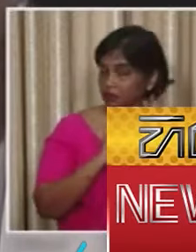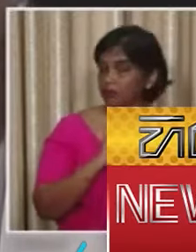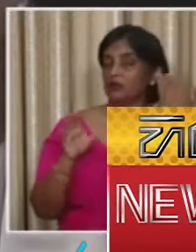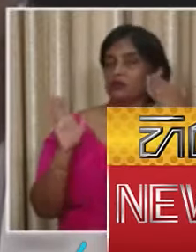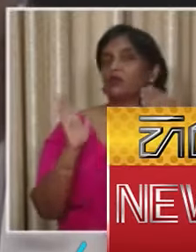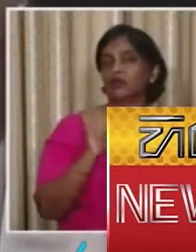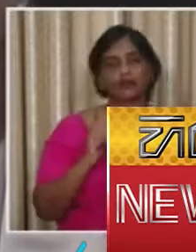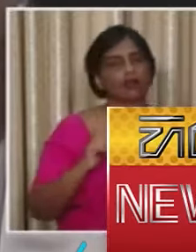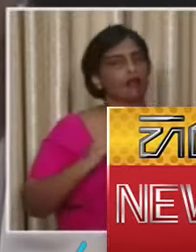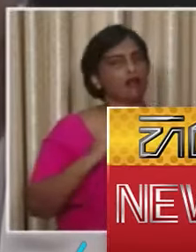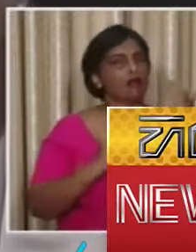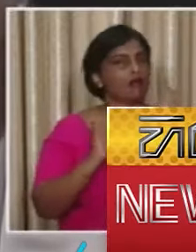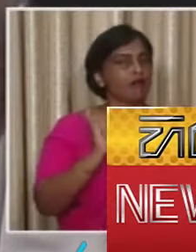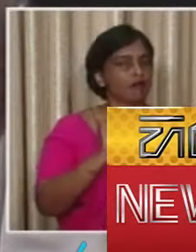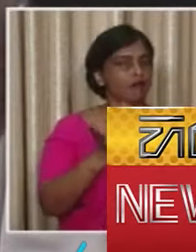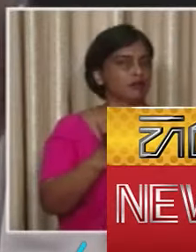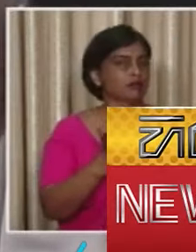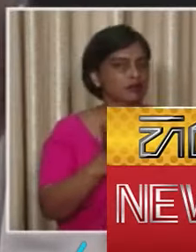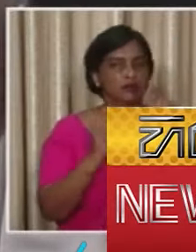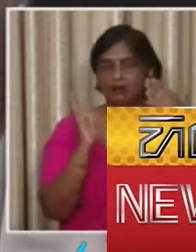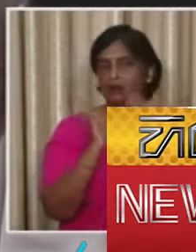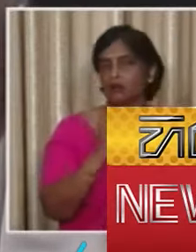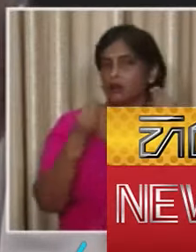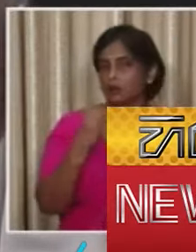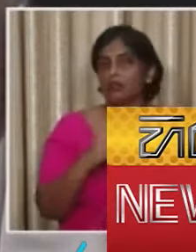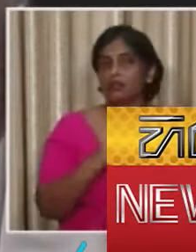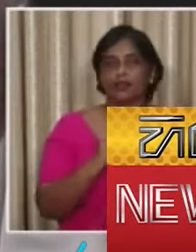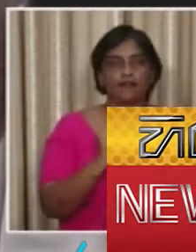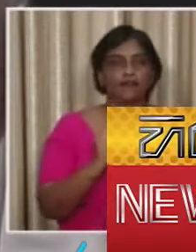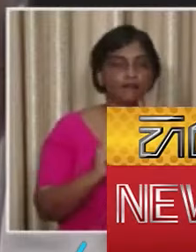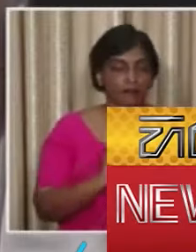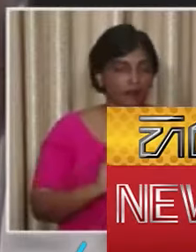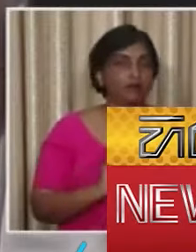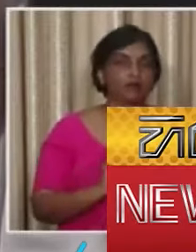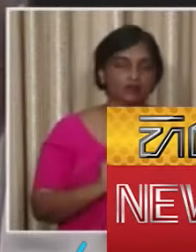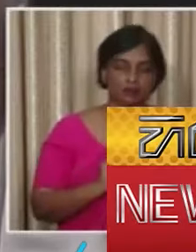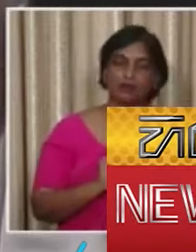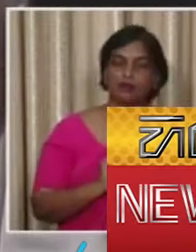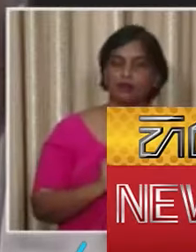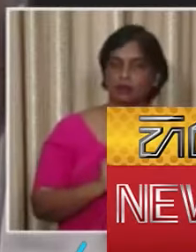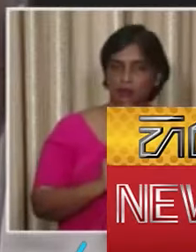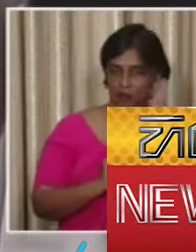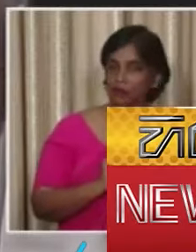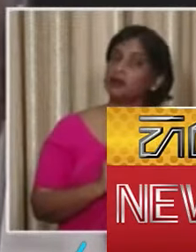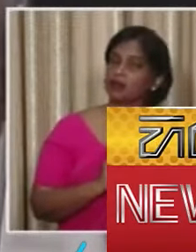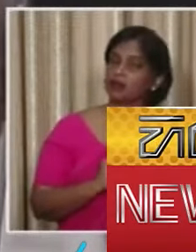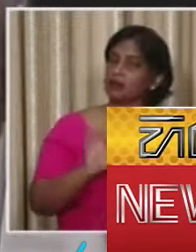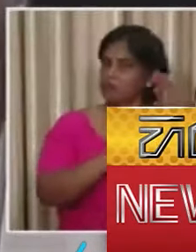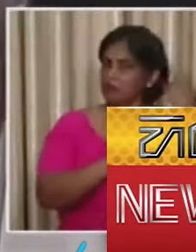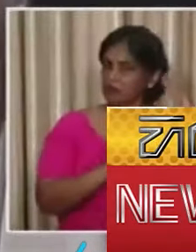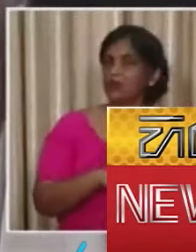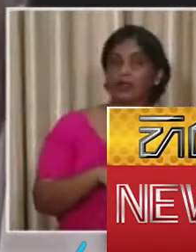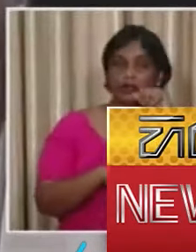future. This breathing space should not be wasted. In the past, Sri Lanka's economic growth was dominated by the non-tradable